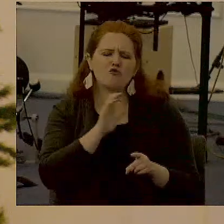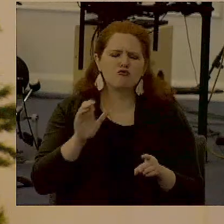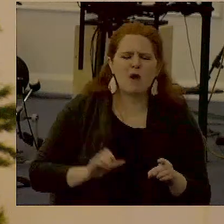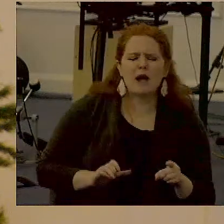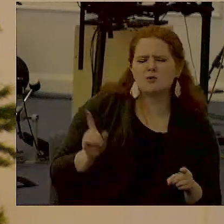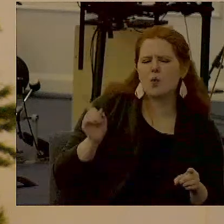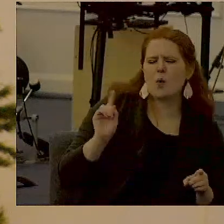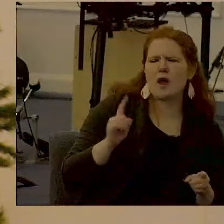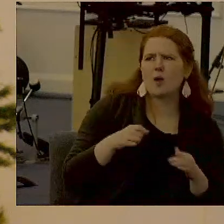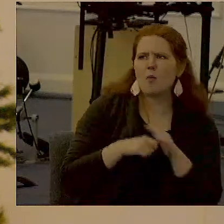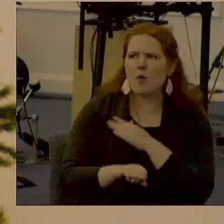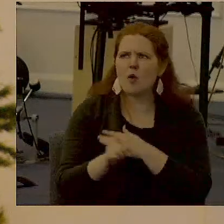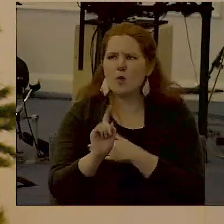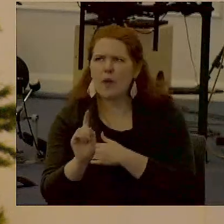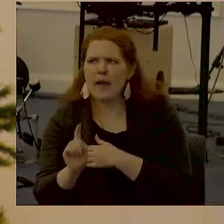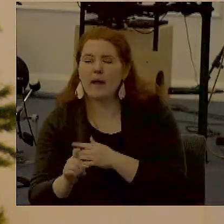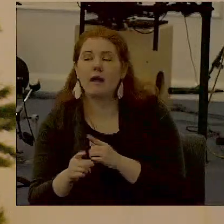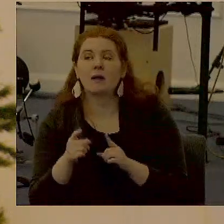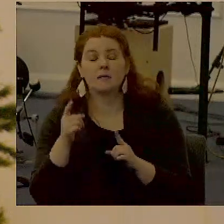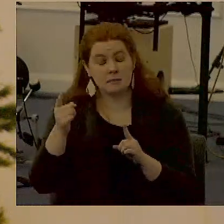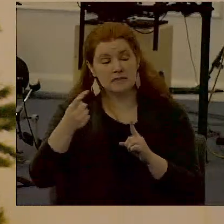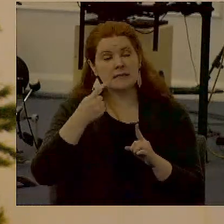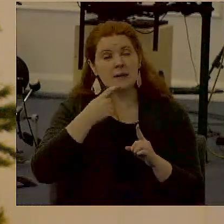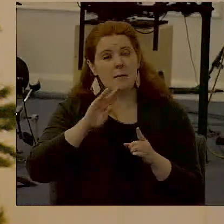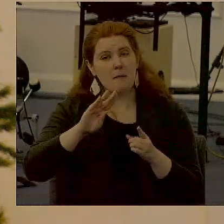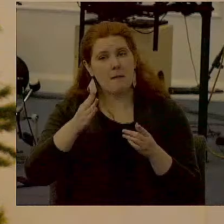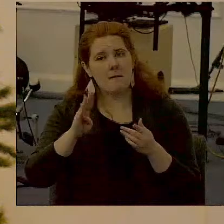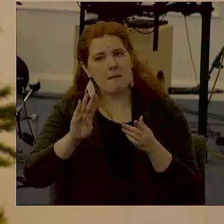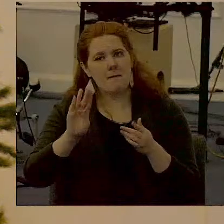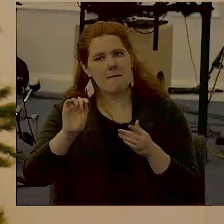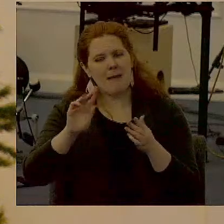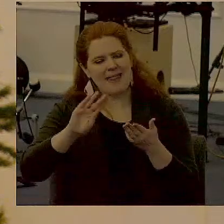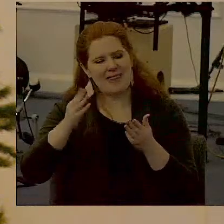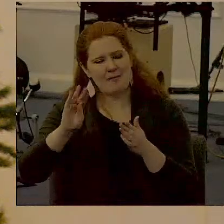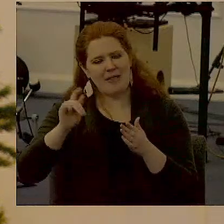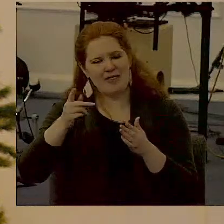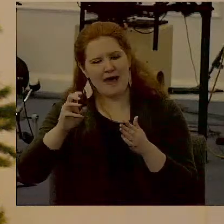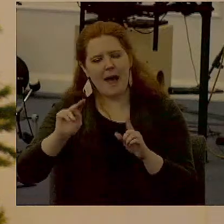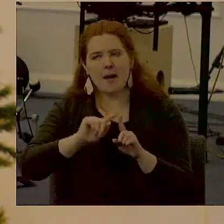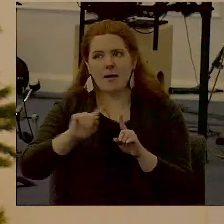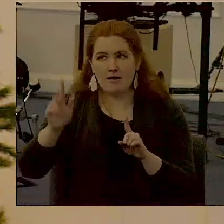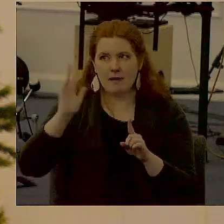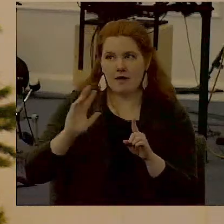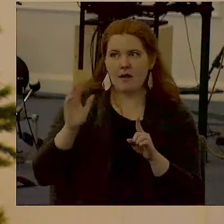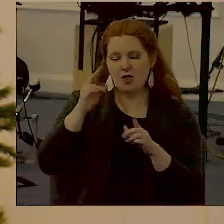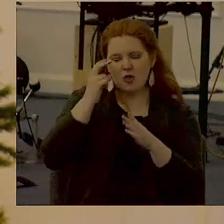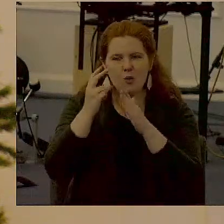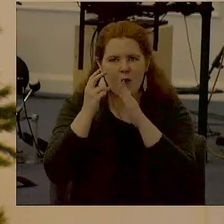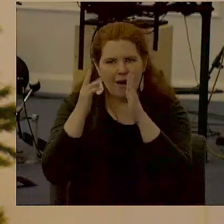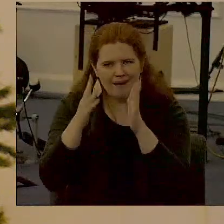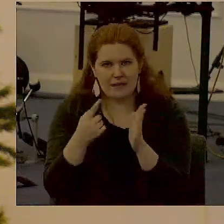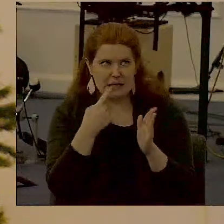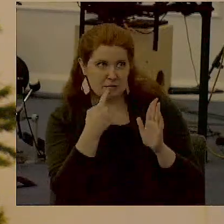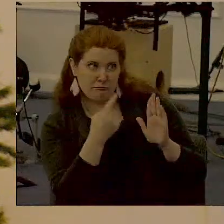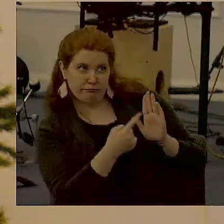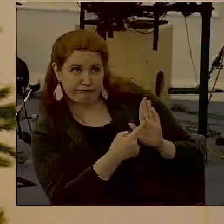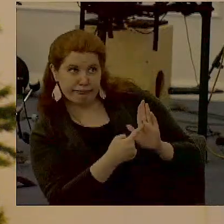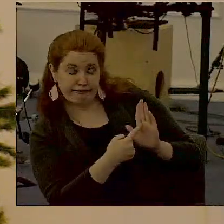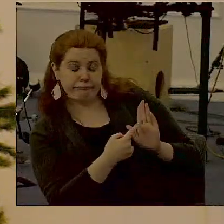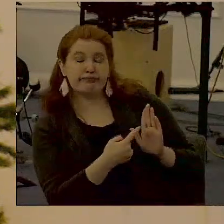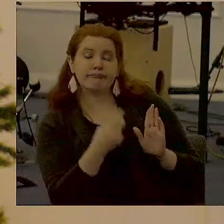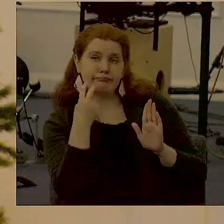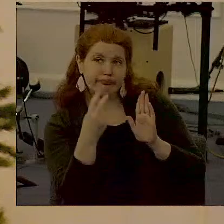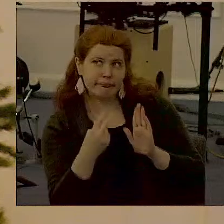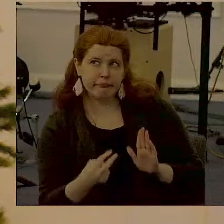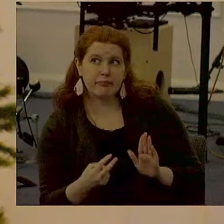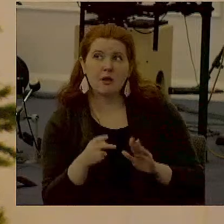was to be born. They told him, "In Bethlehem of Judea, for so it was written by the prophets. And